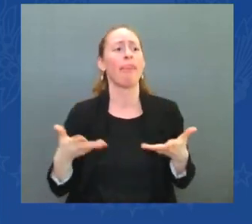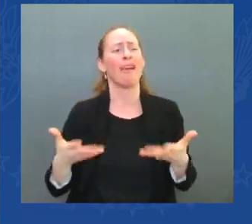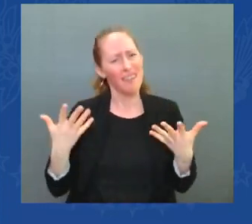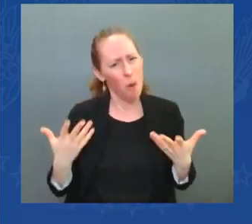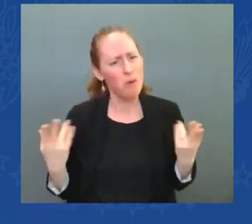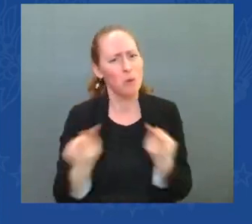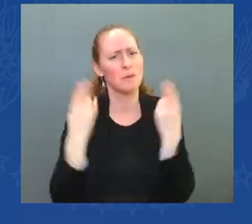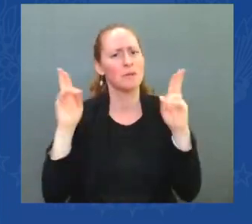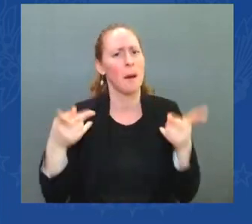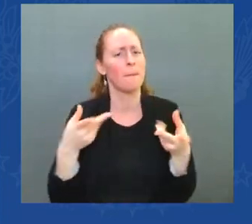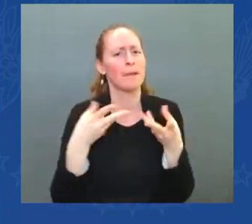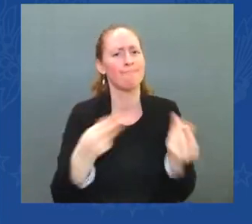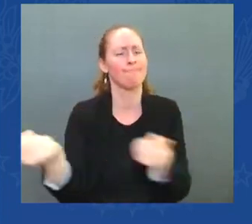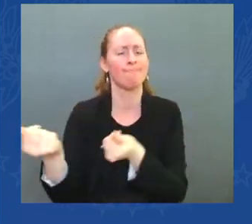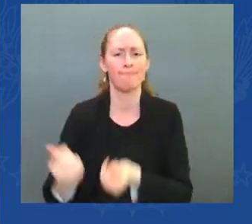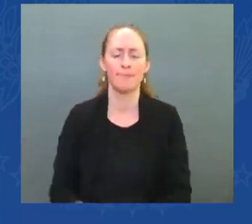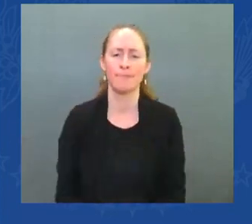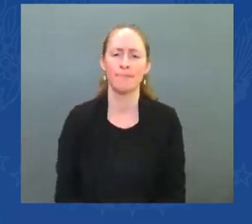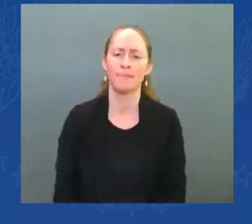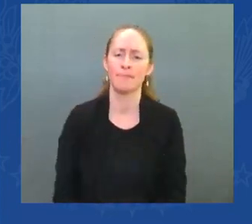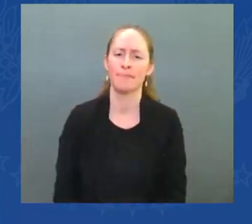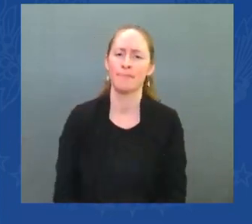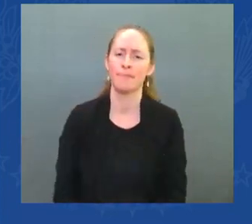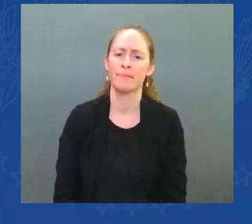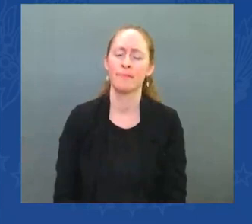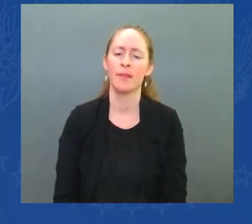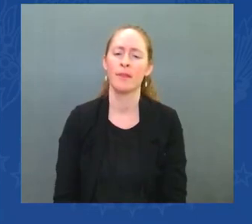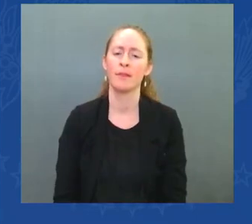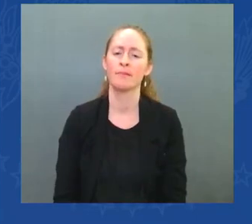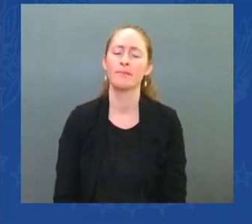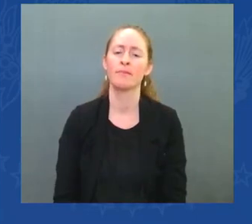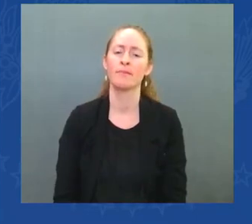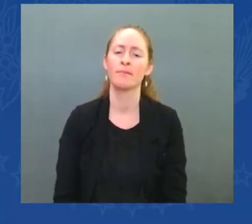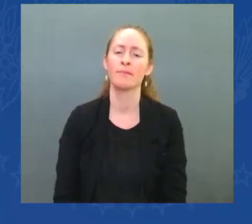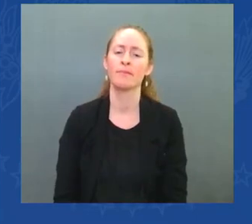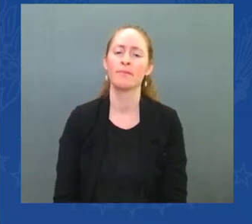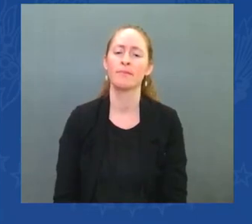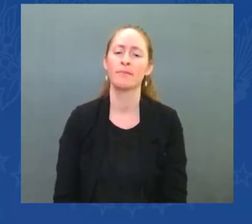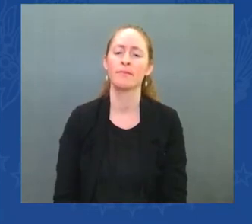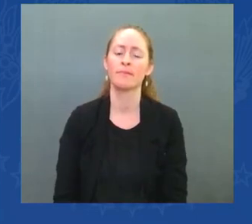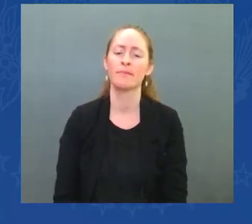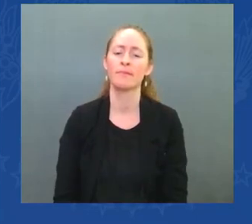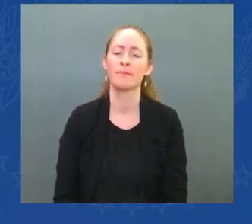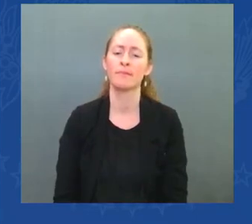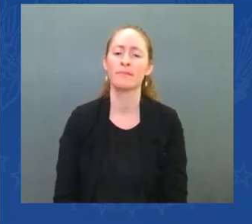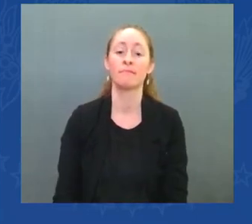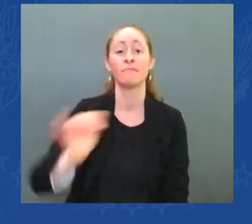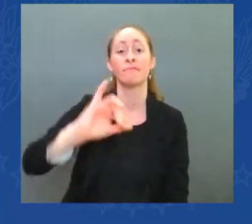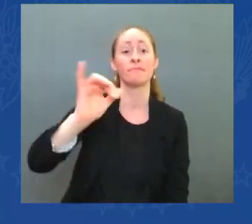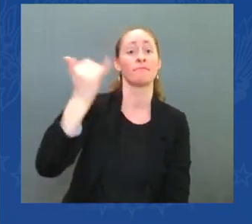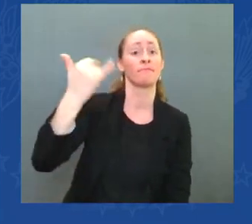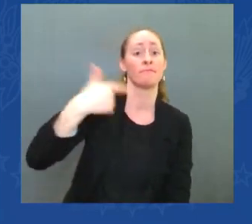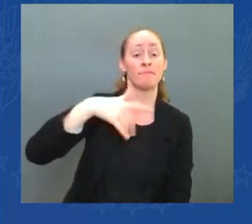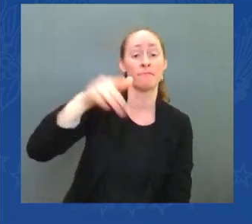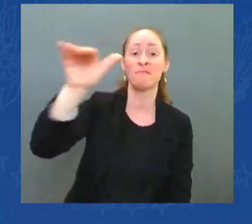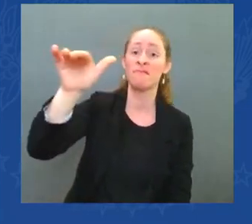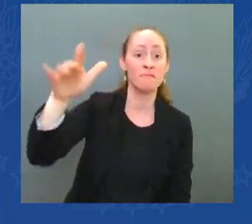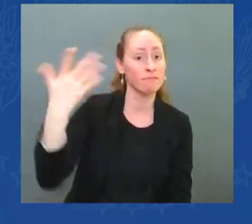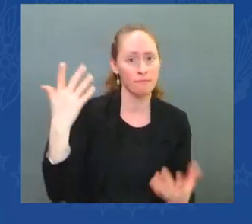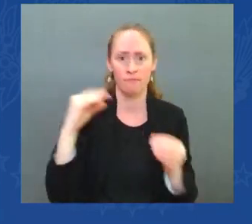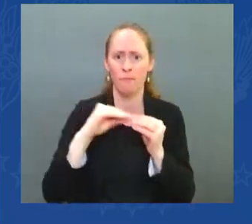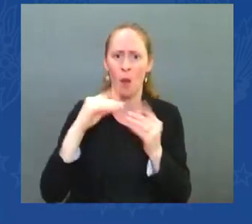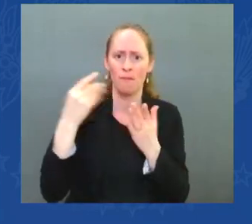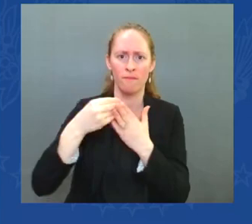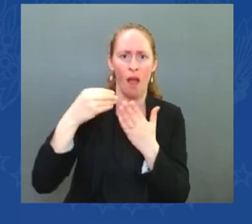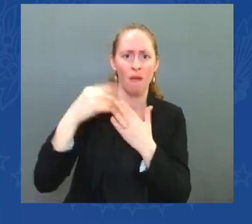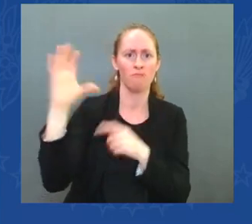And now, on top of that, I'm calling for additional funding to put police on the streets for community policing. One thing we learned